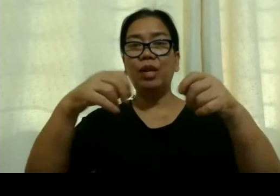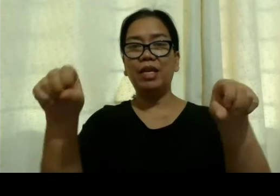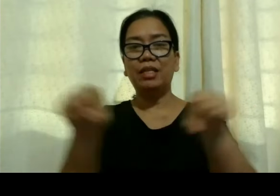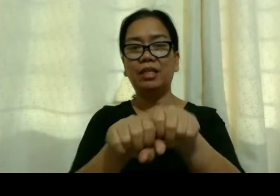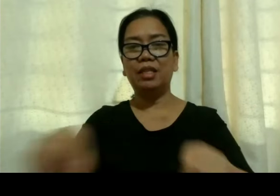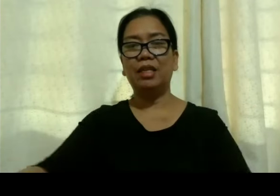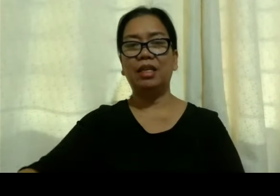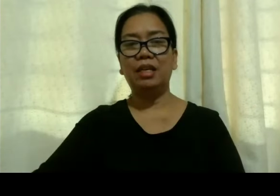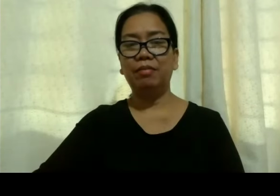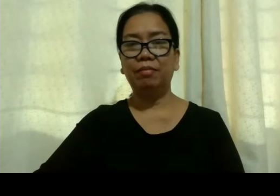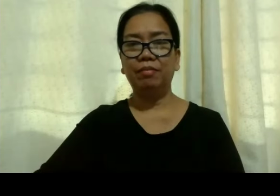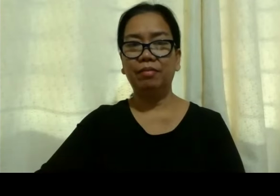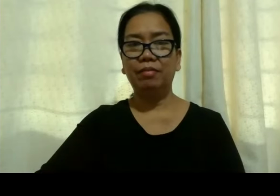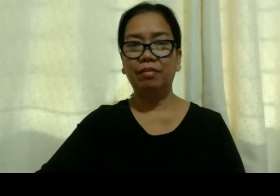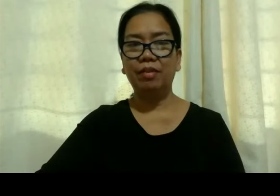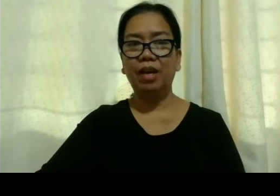shoelace.